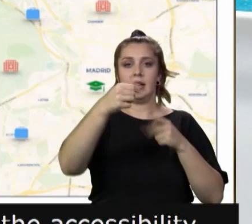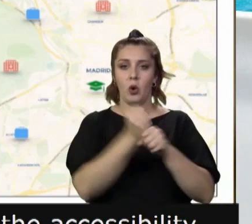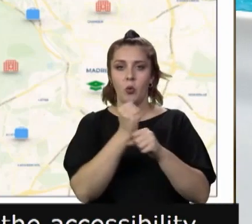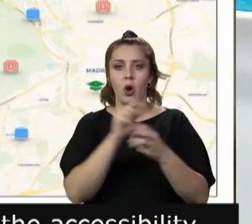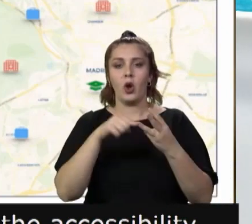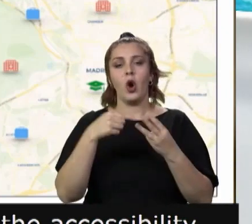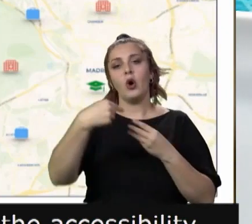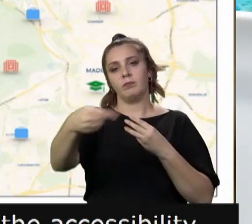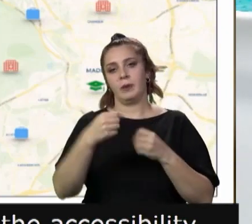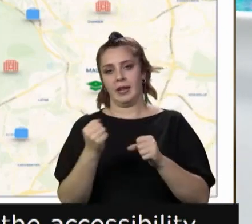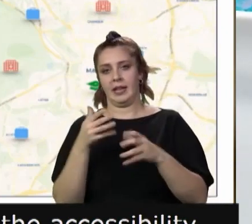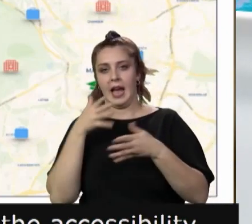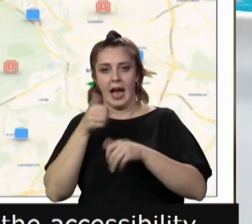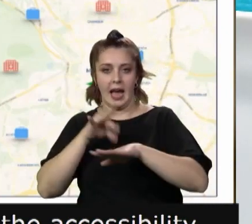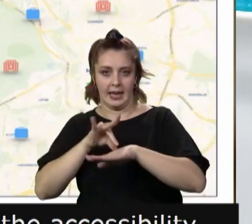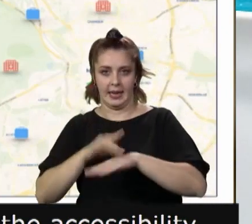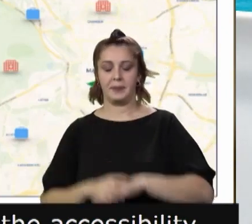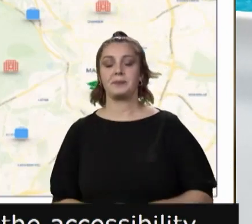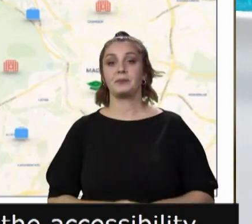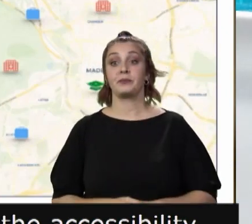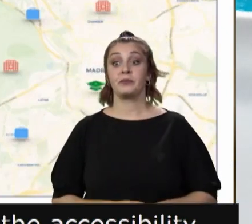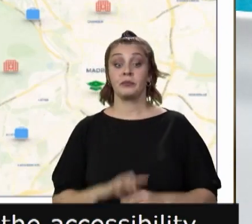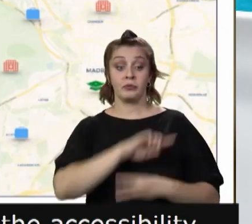choose any of the three areas.